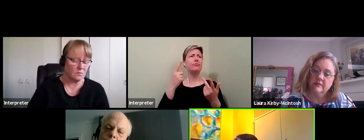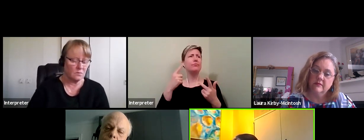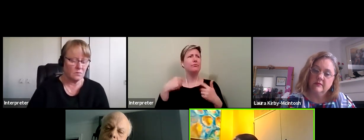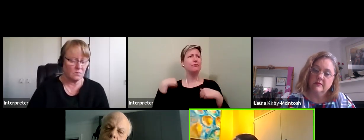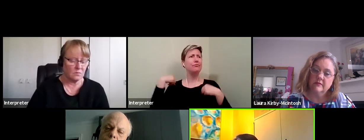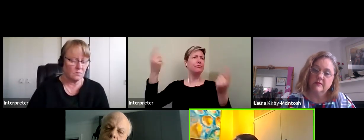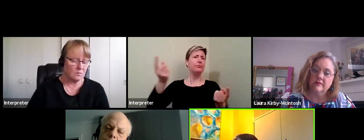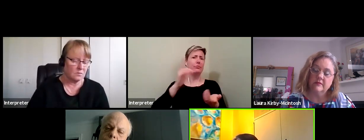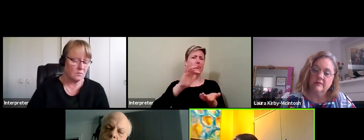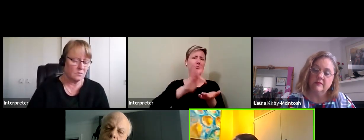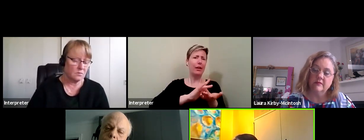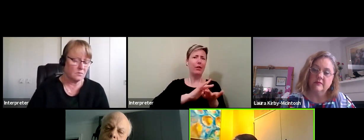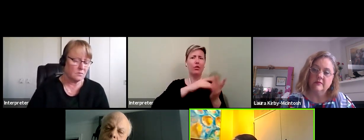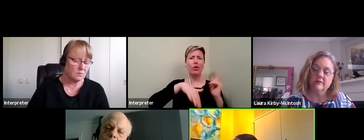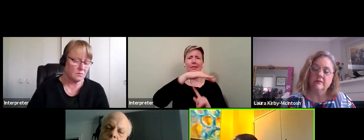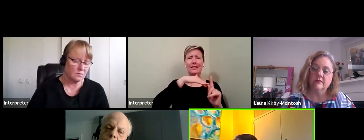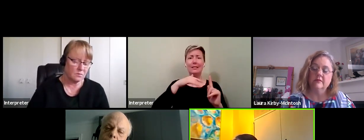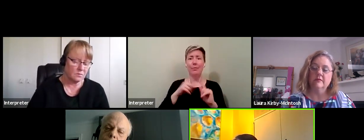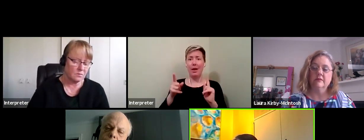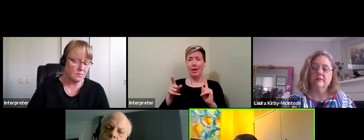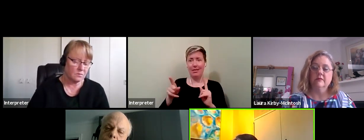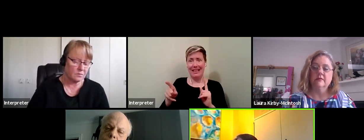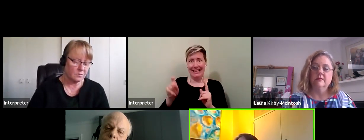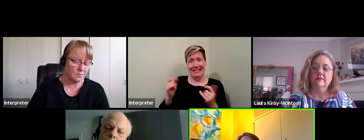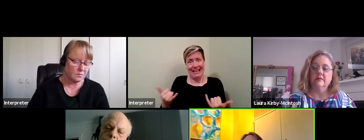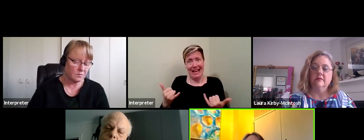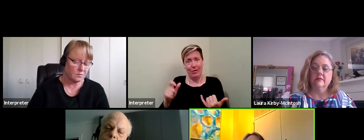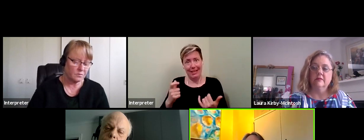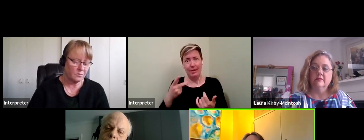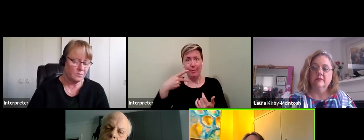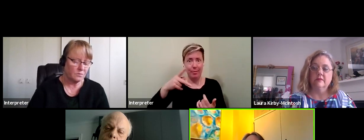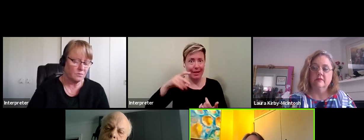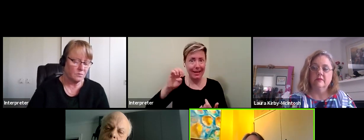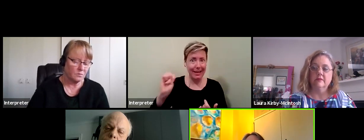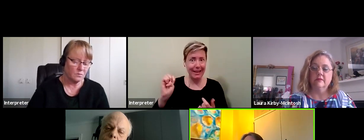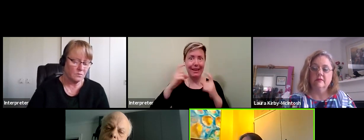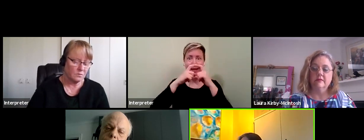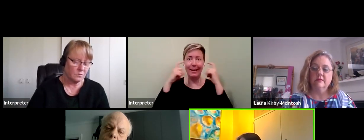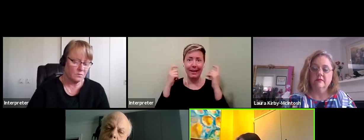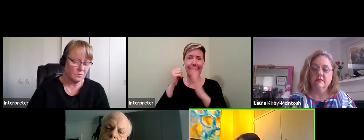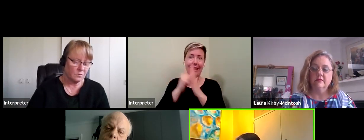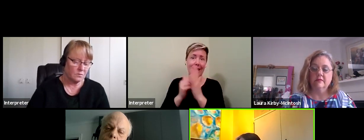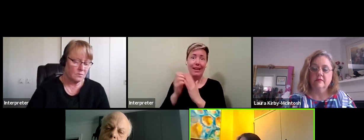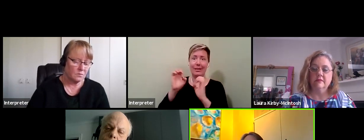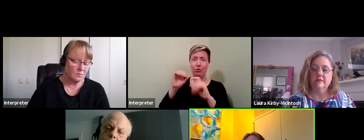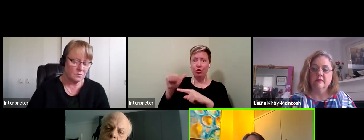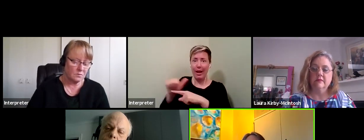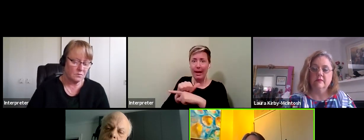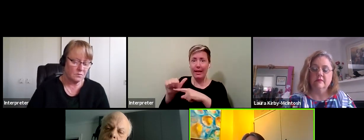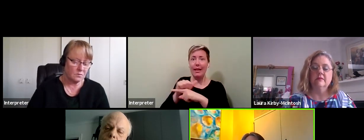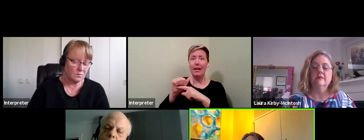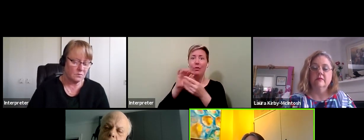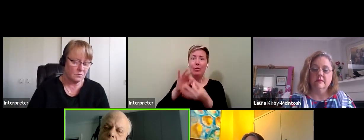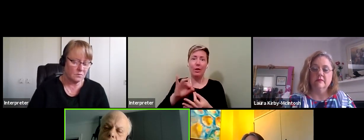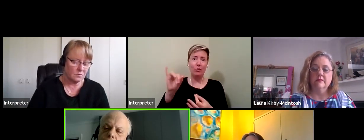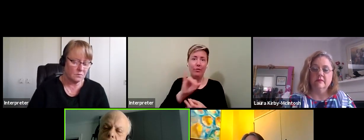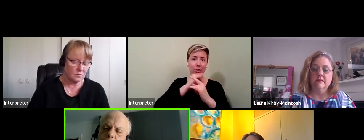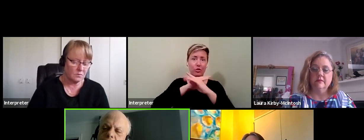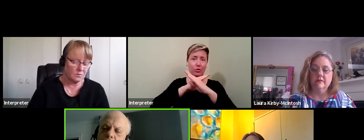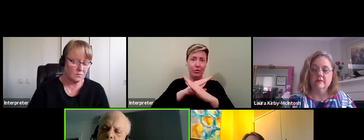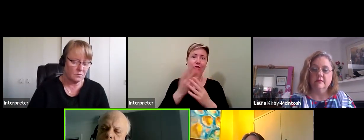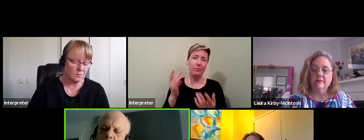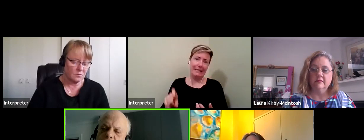need support with PPE and proper education vis-a-vis infection control. Now, you